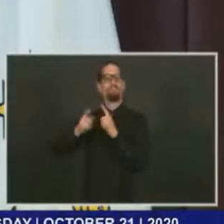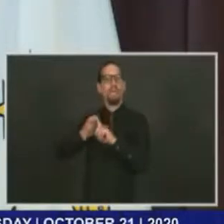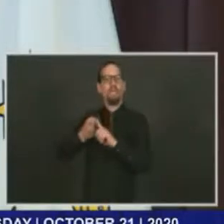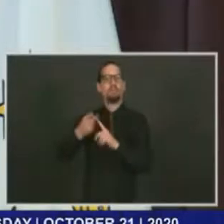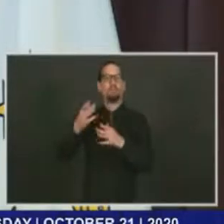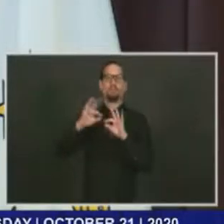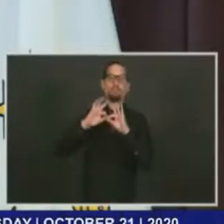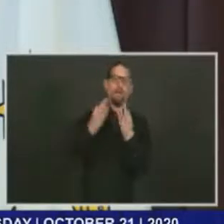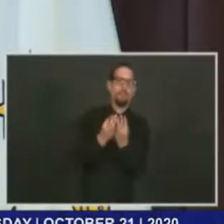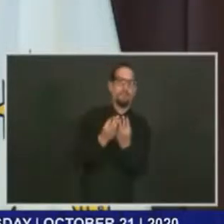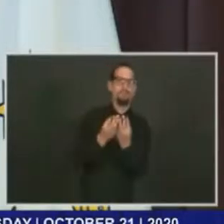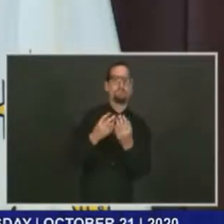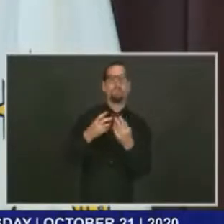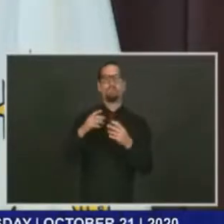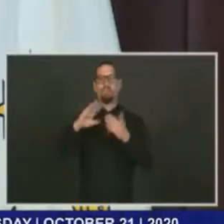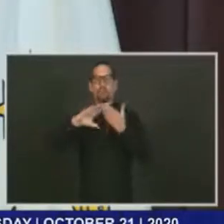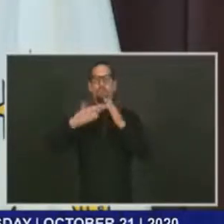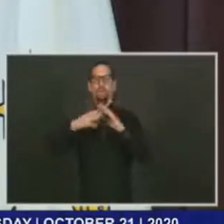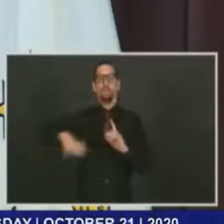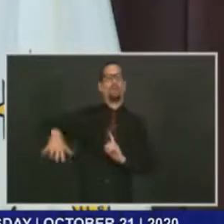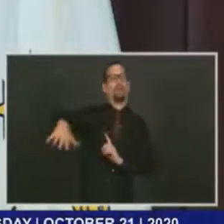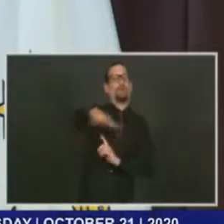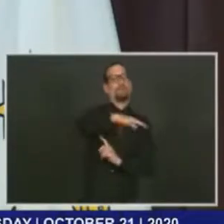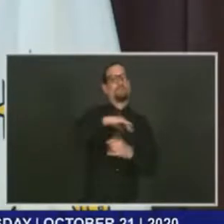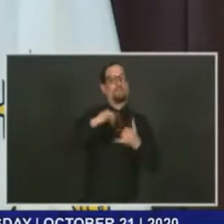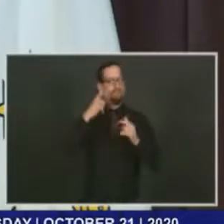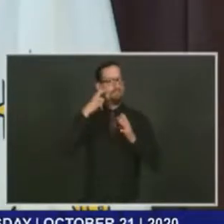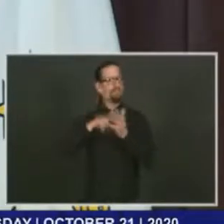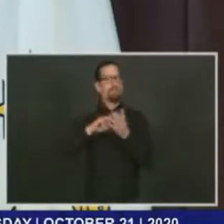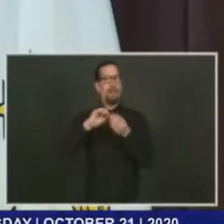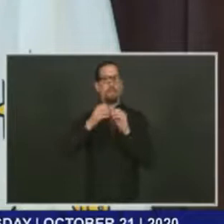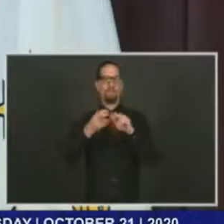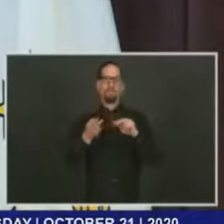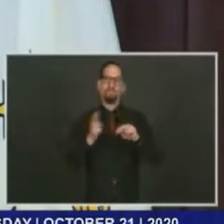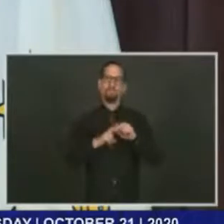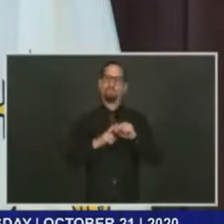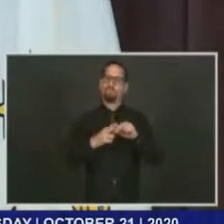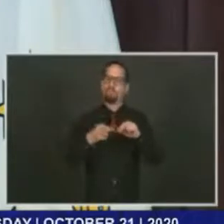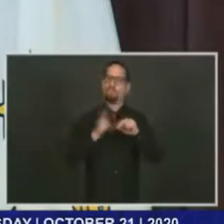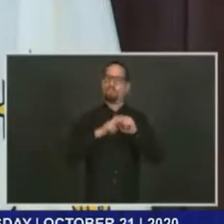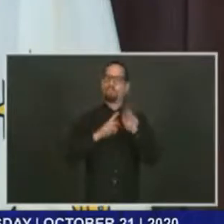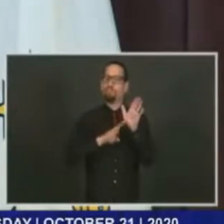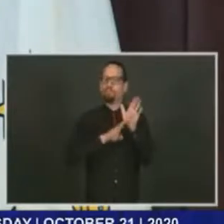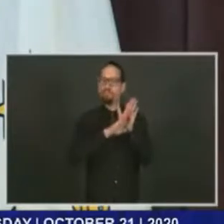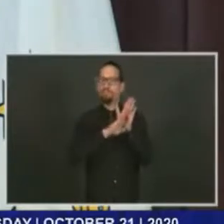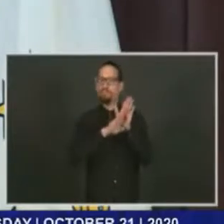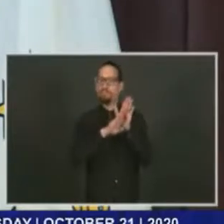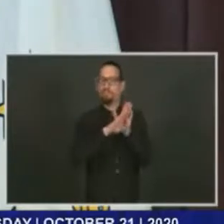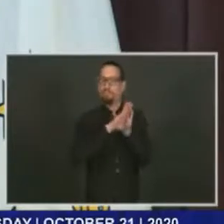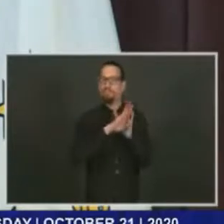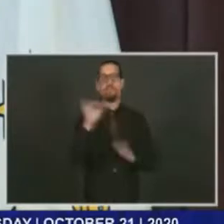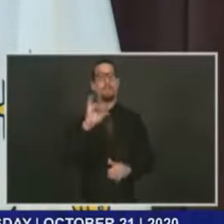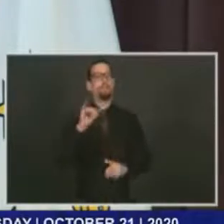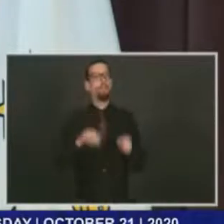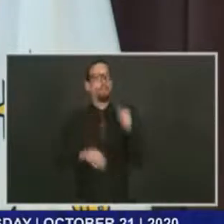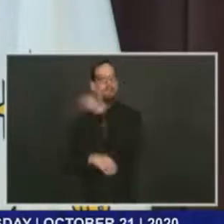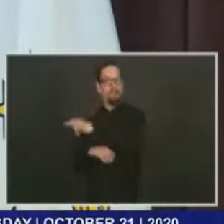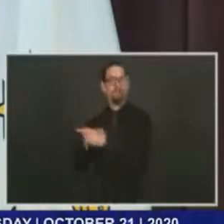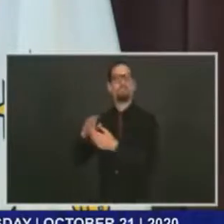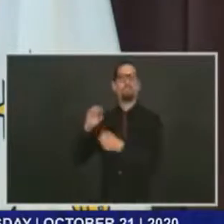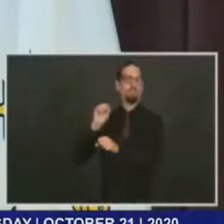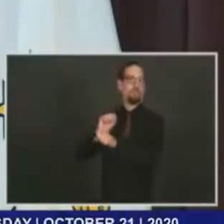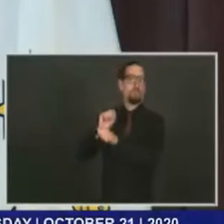numbers, we are also seeing a lot of workplace-associated cases, particularly in areas where people